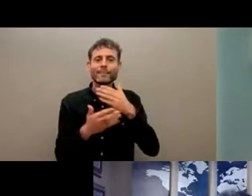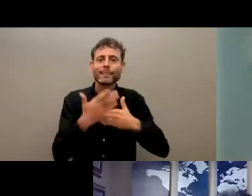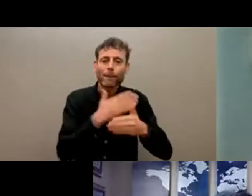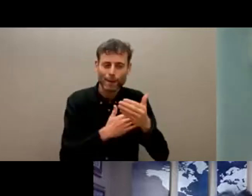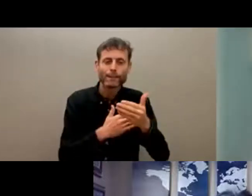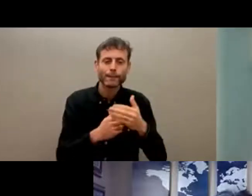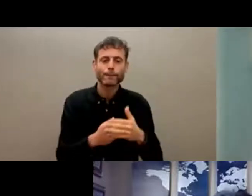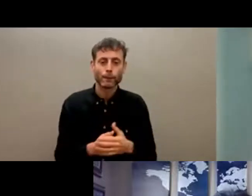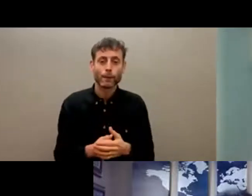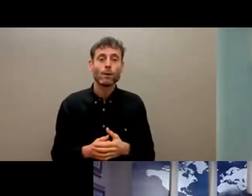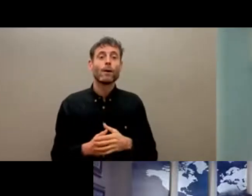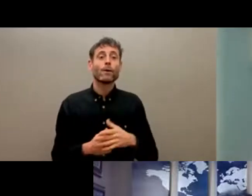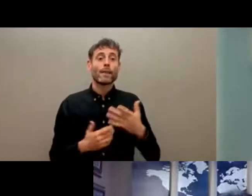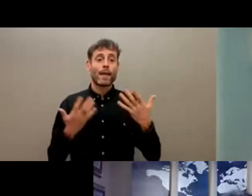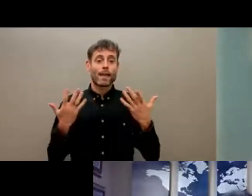how do we build those systems